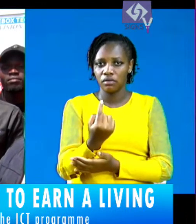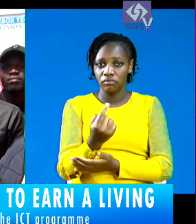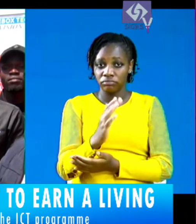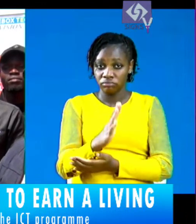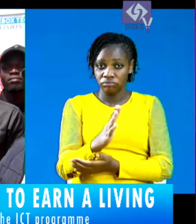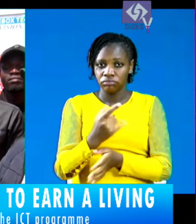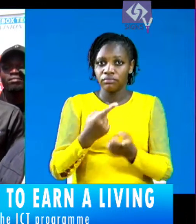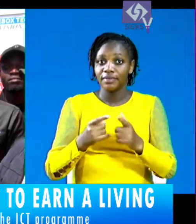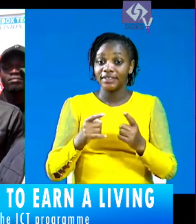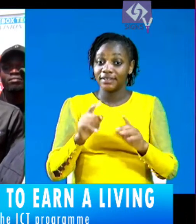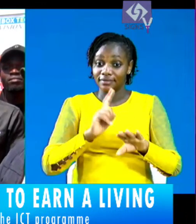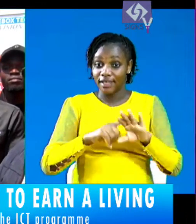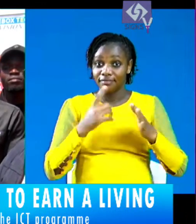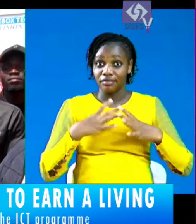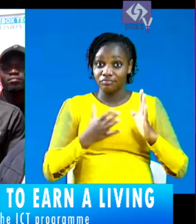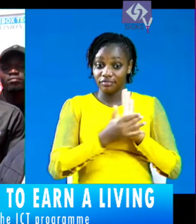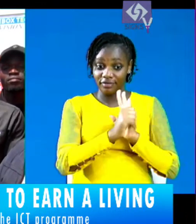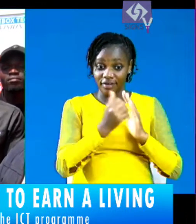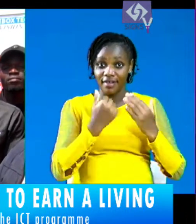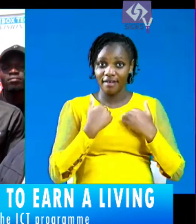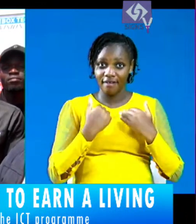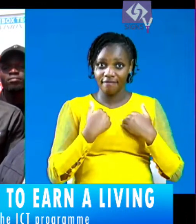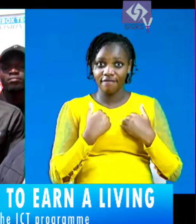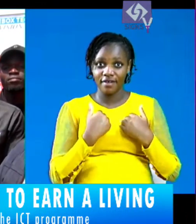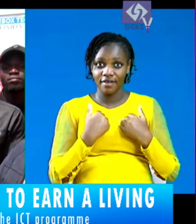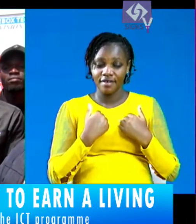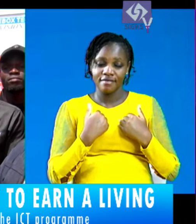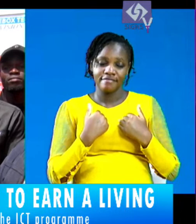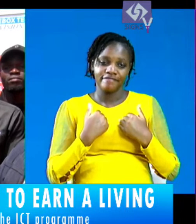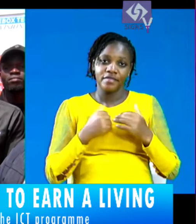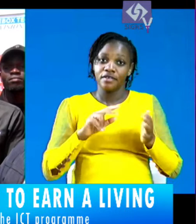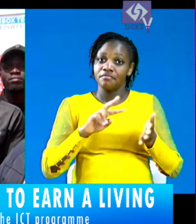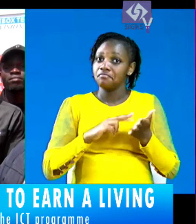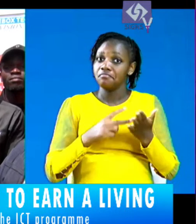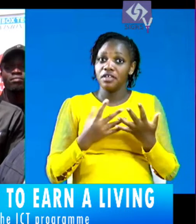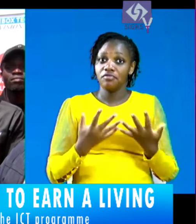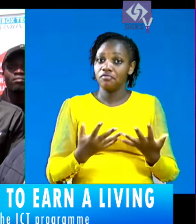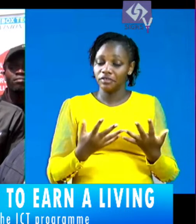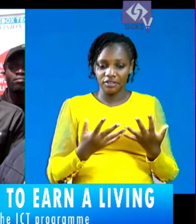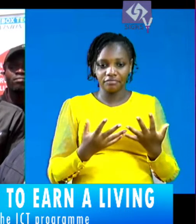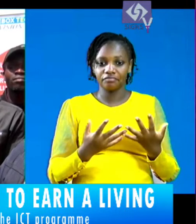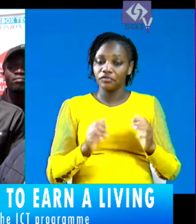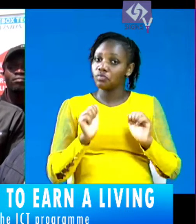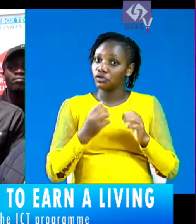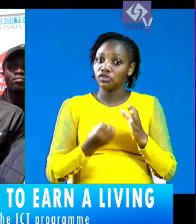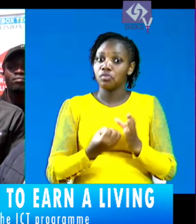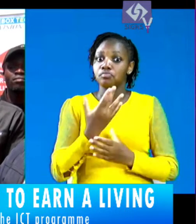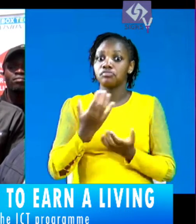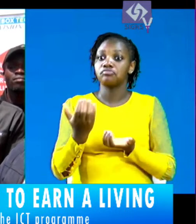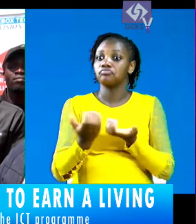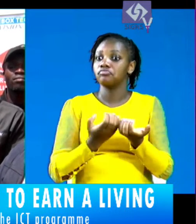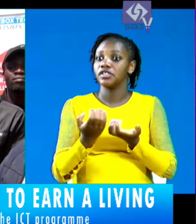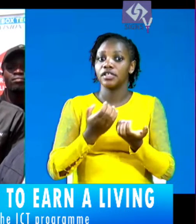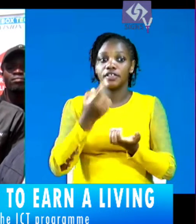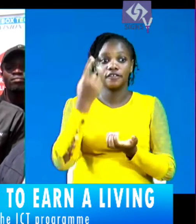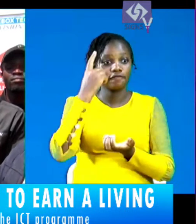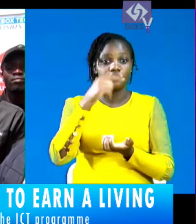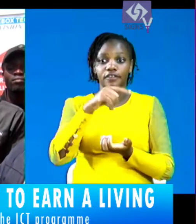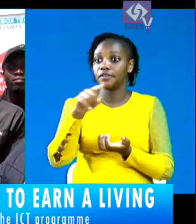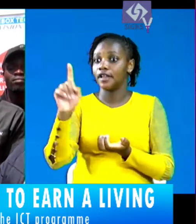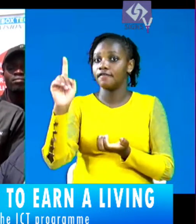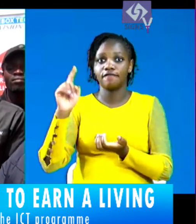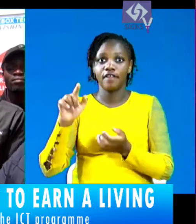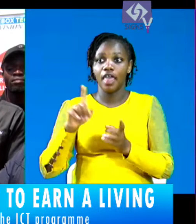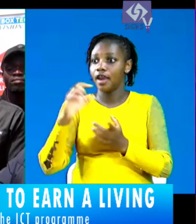but if people have skills on various technologies, they can be able to create employment not just for themselves, but